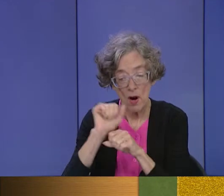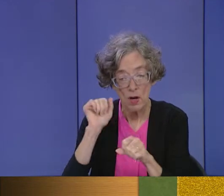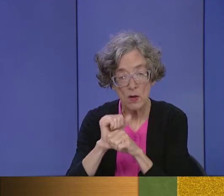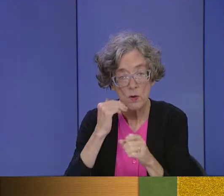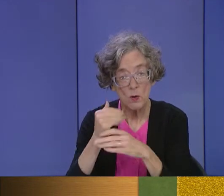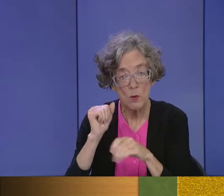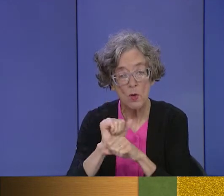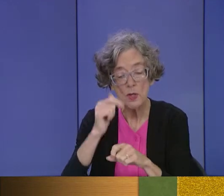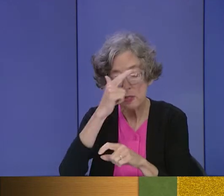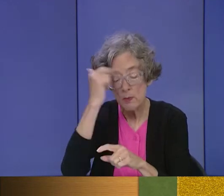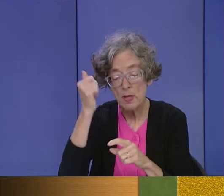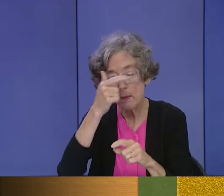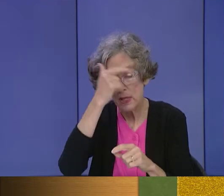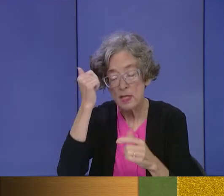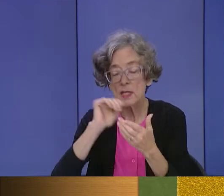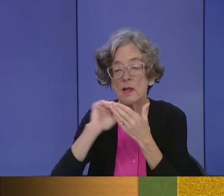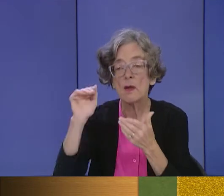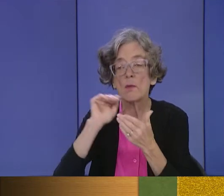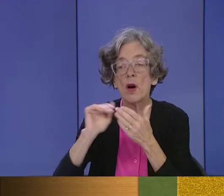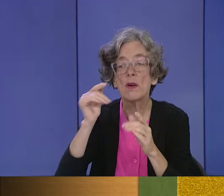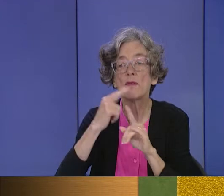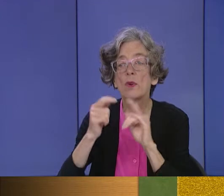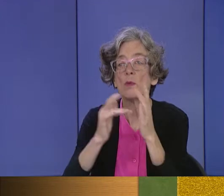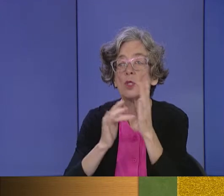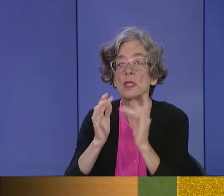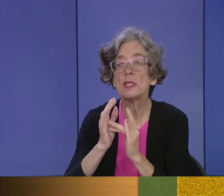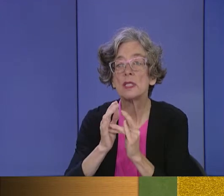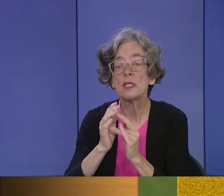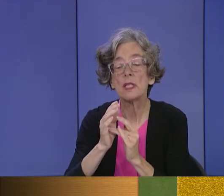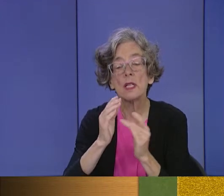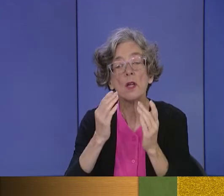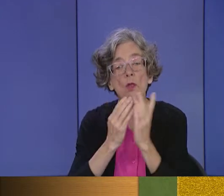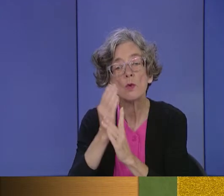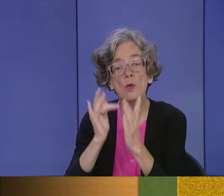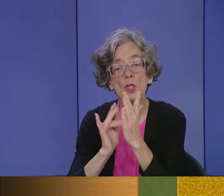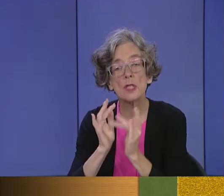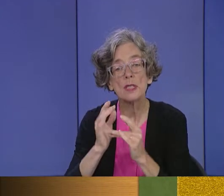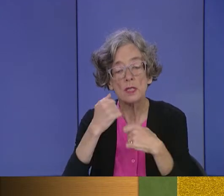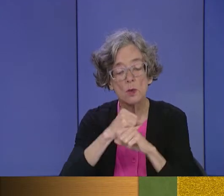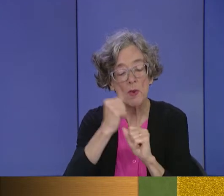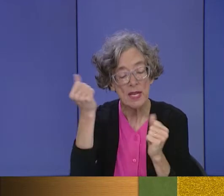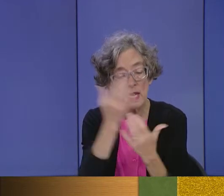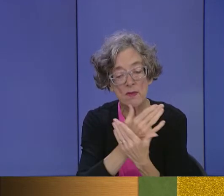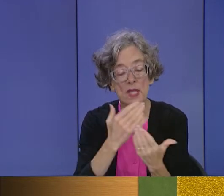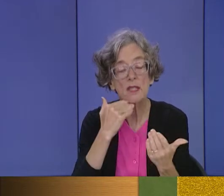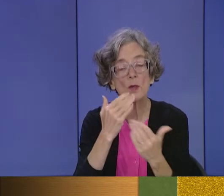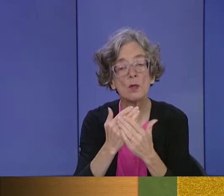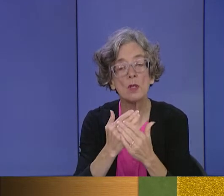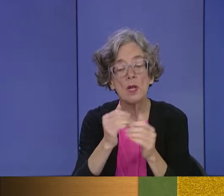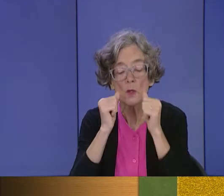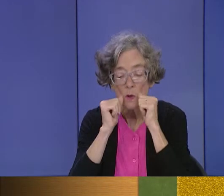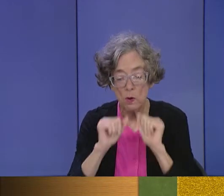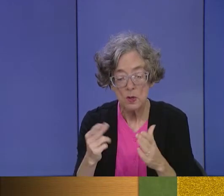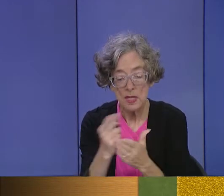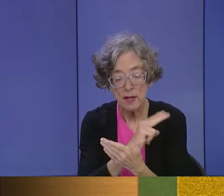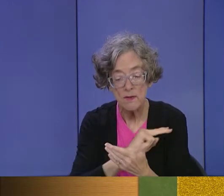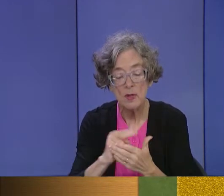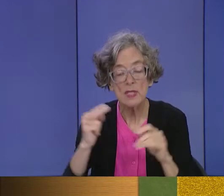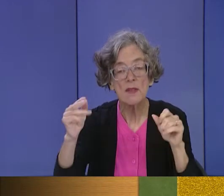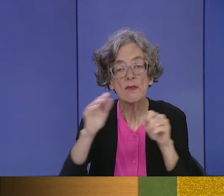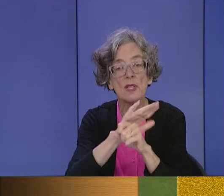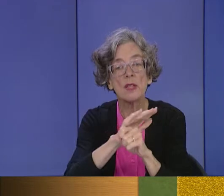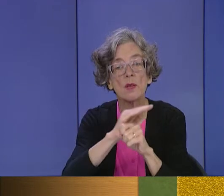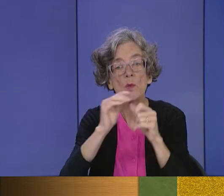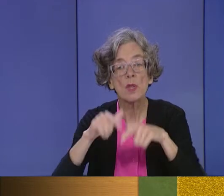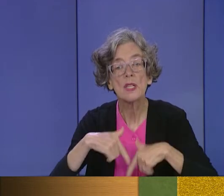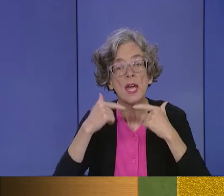through Christ our Lord, through whom you continue to make all these good things, O Lord. You sanctify them, fill them with life, bless them, and bestow them upon